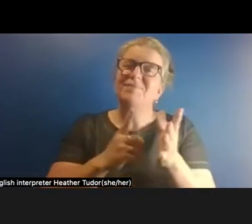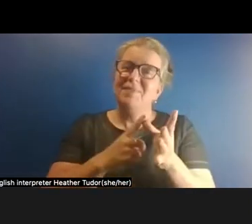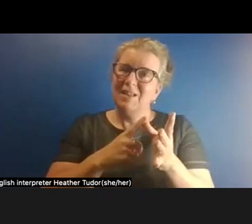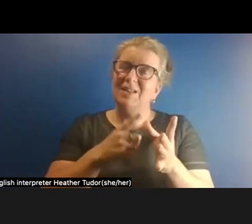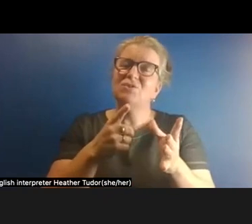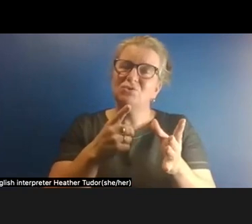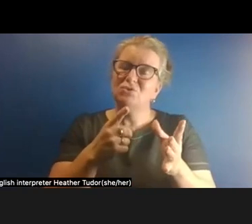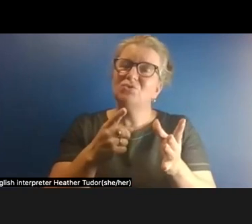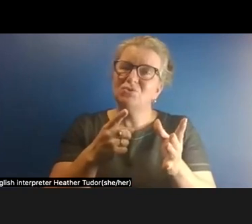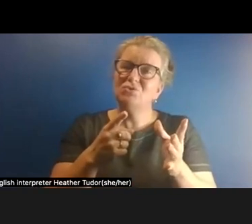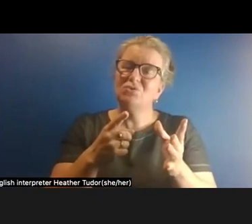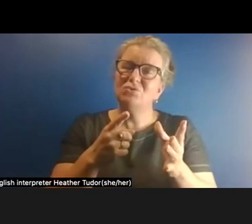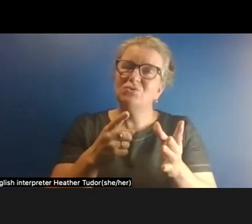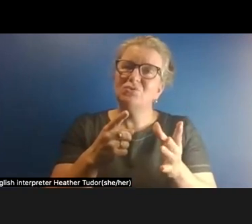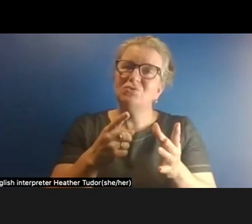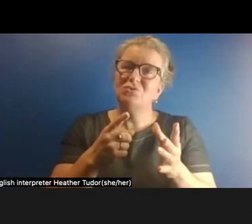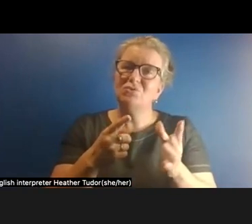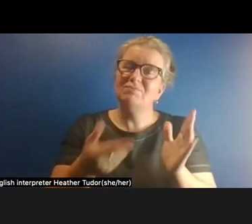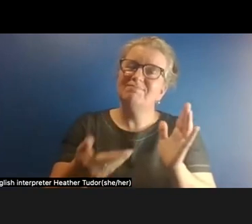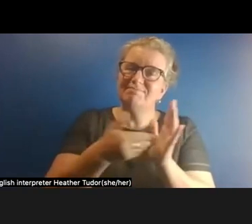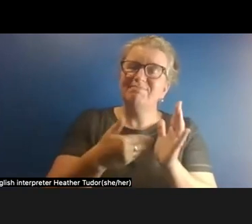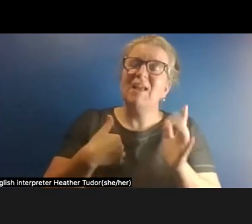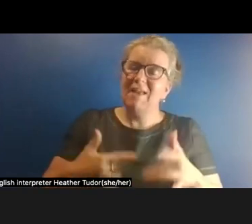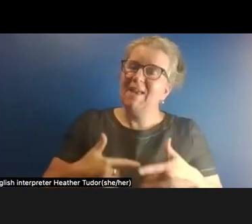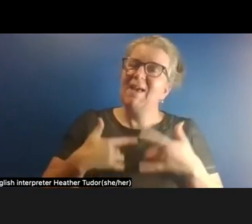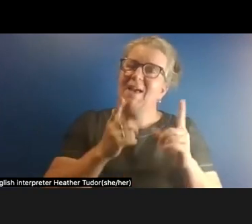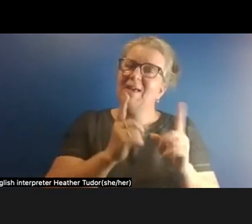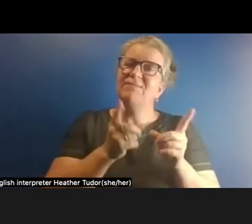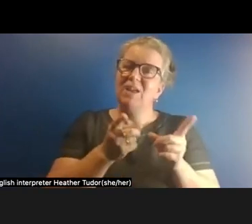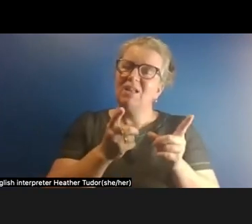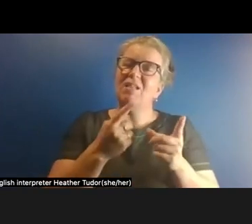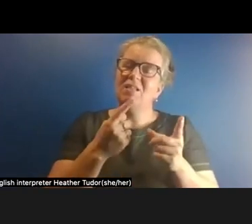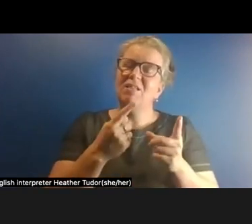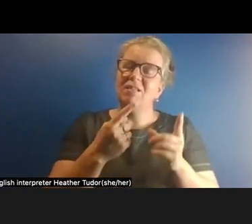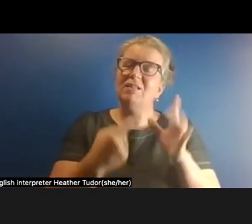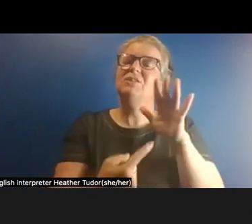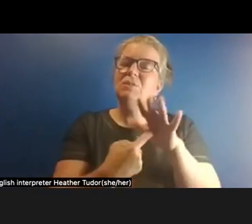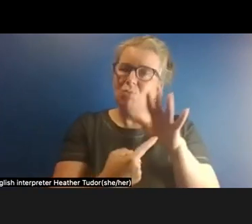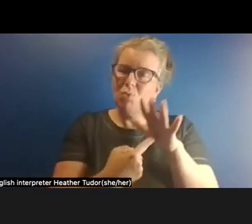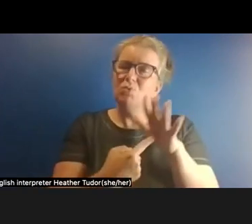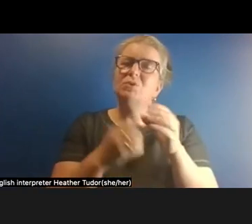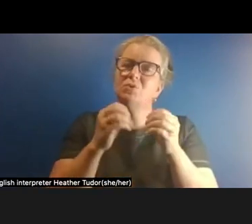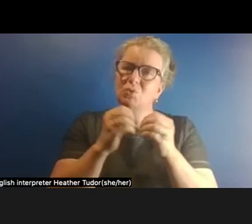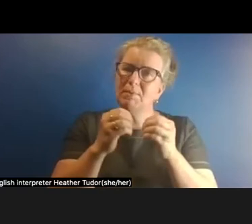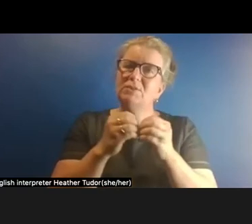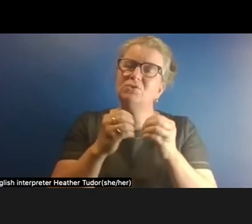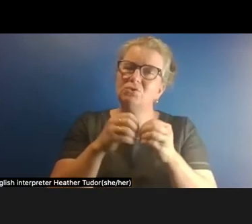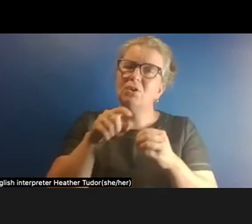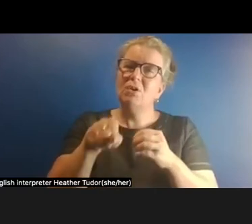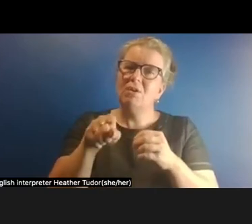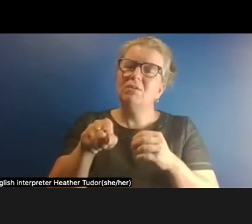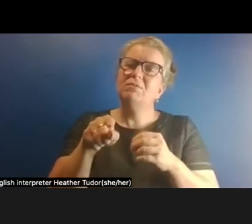that is quite important to mention, because it's not only highlighting that it's still very relevant today and sort